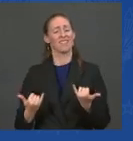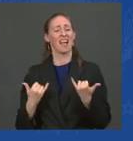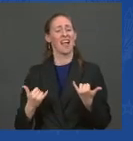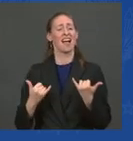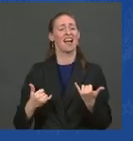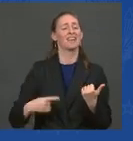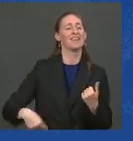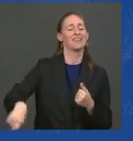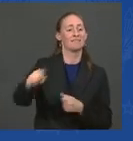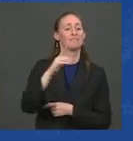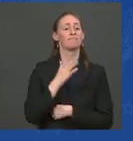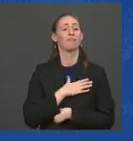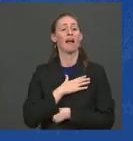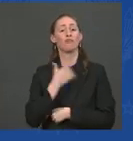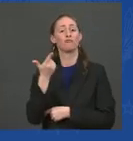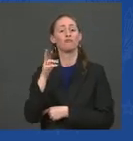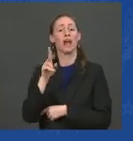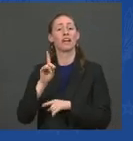going to be looking to.